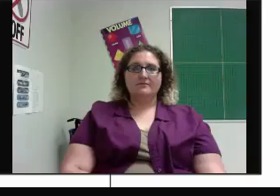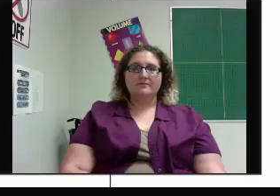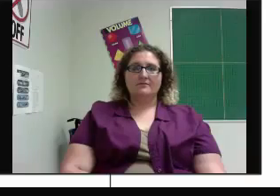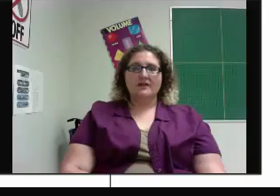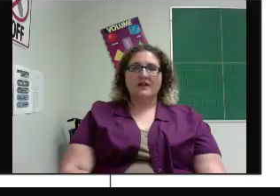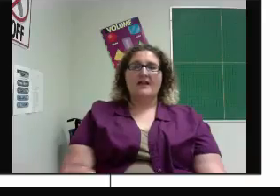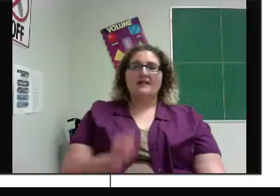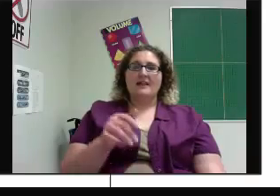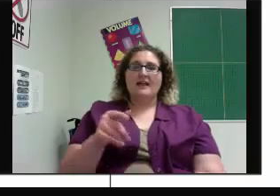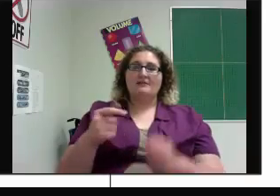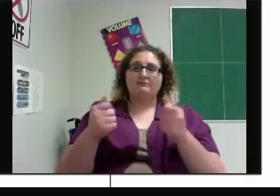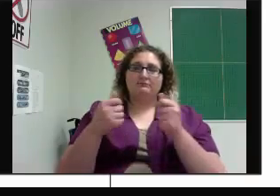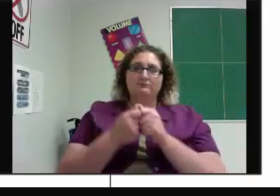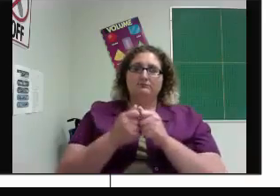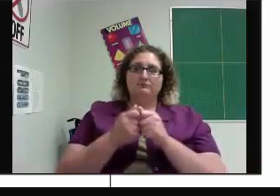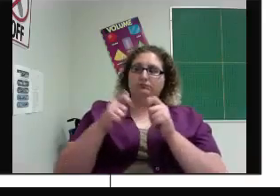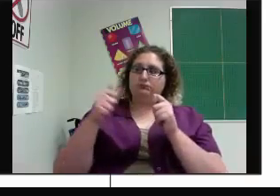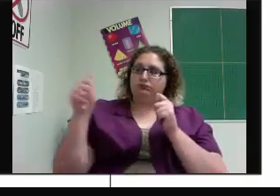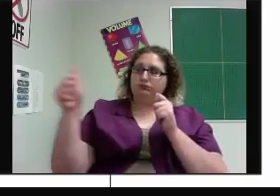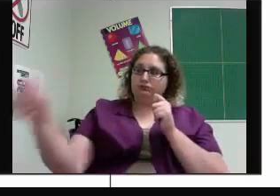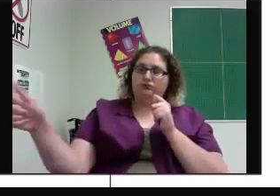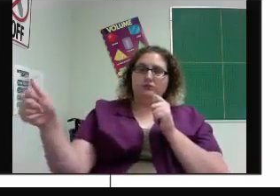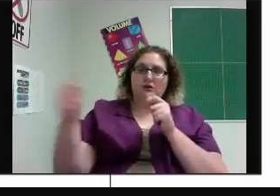that extends